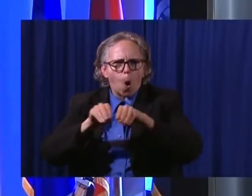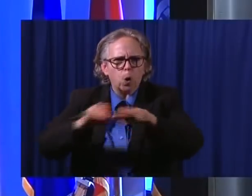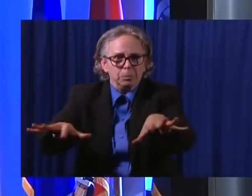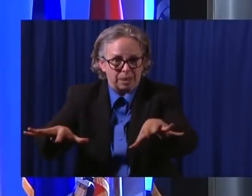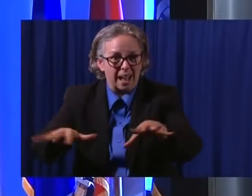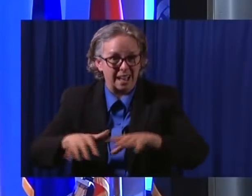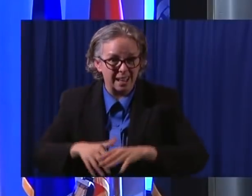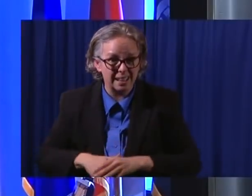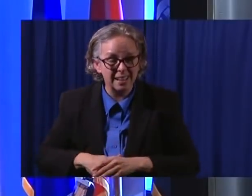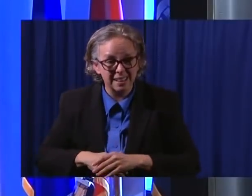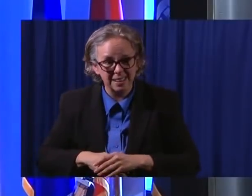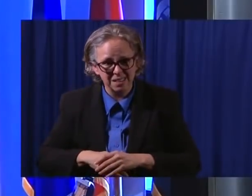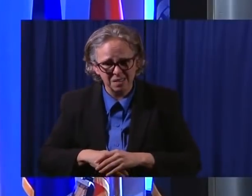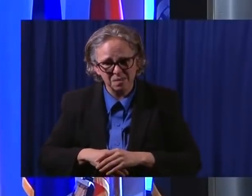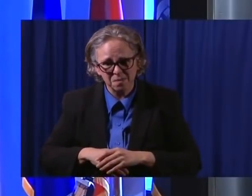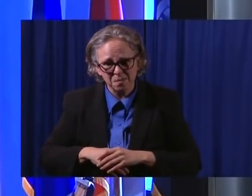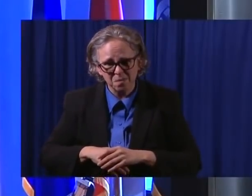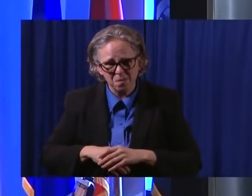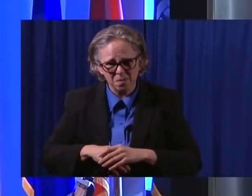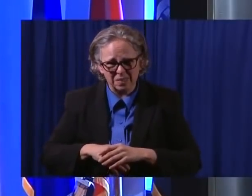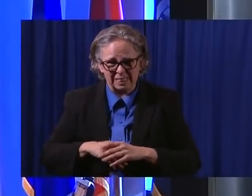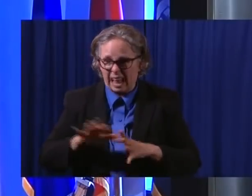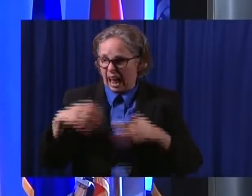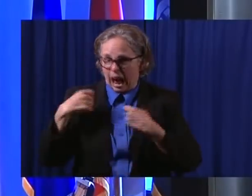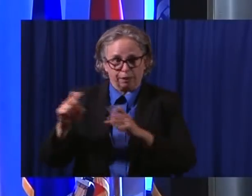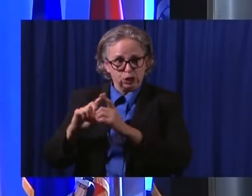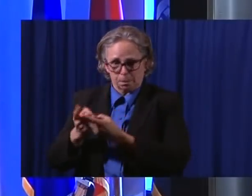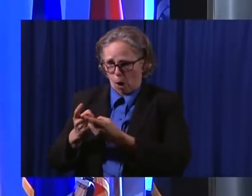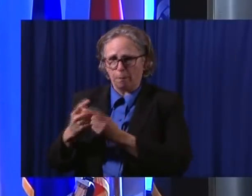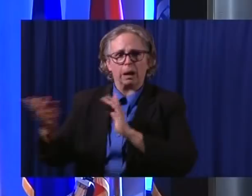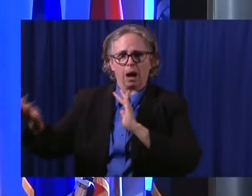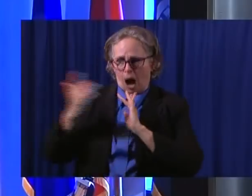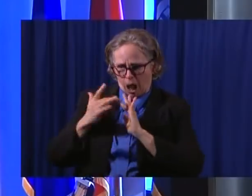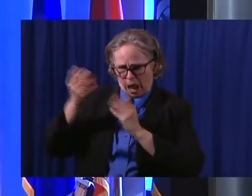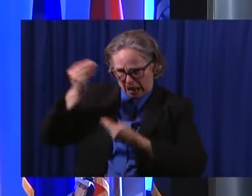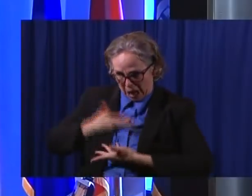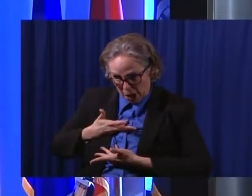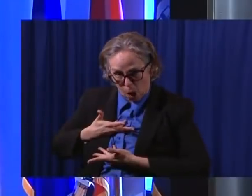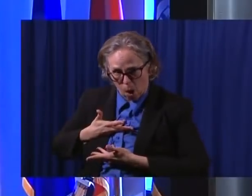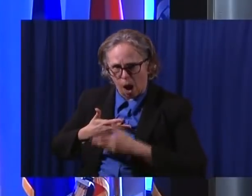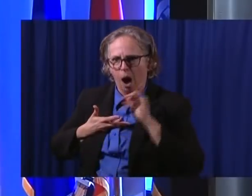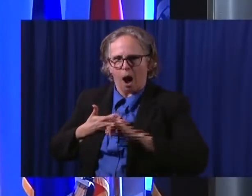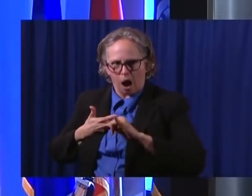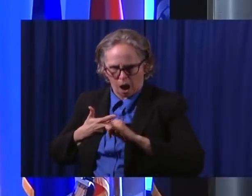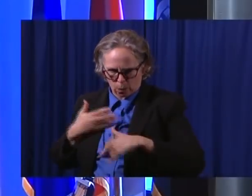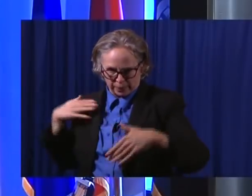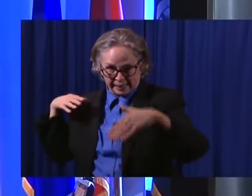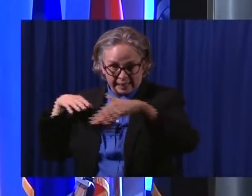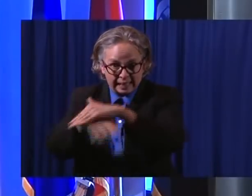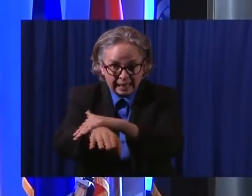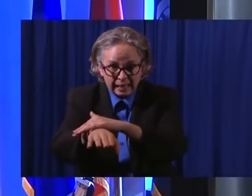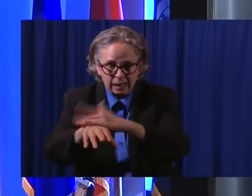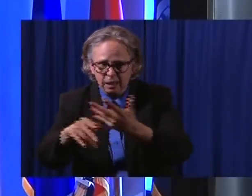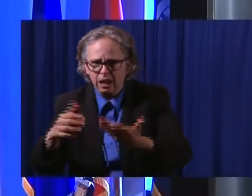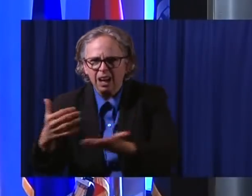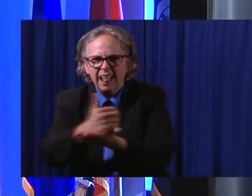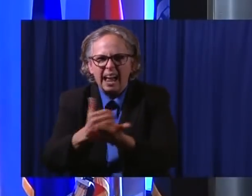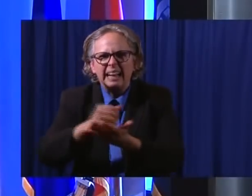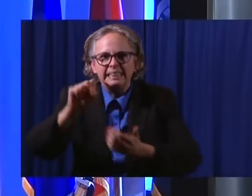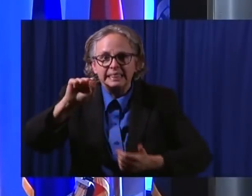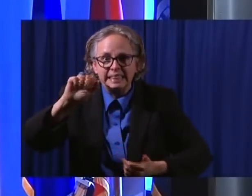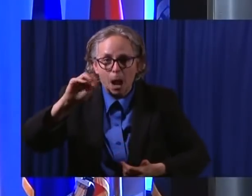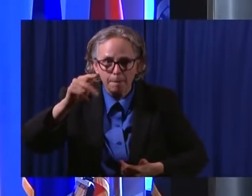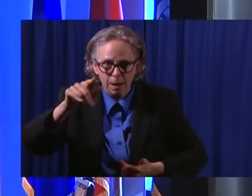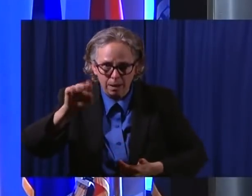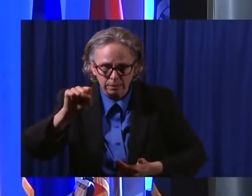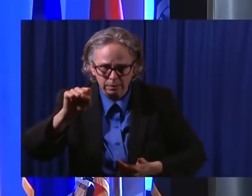we get the clinical information on the front end. The guard goes in and does the sampling. And we have configured ourselves and our teams so that